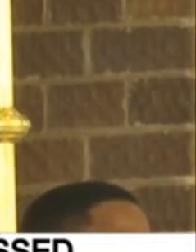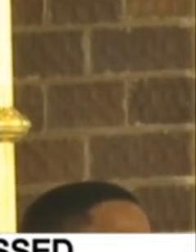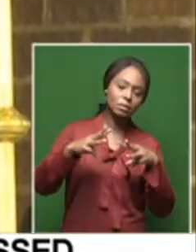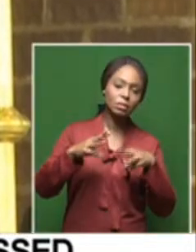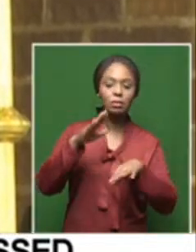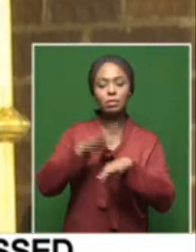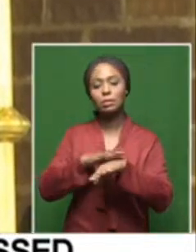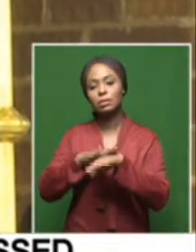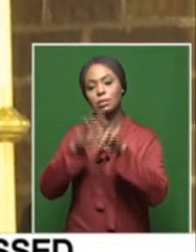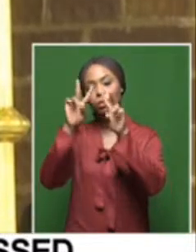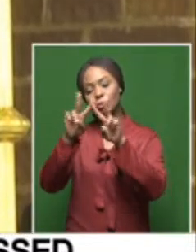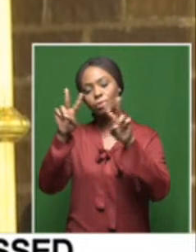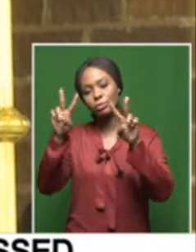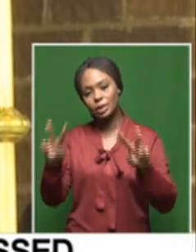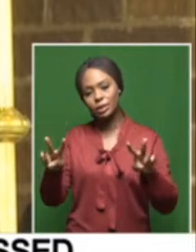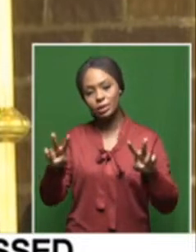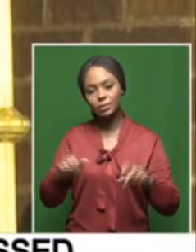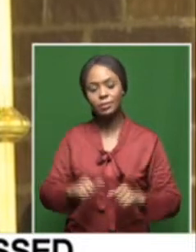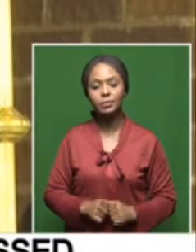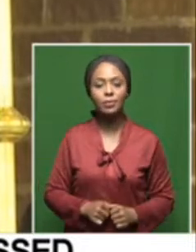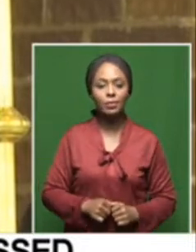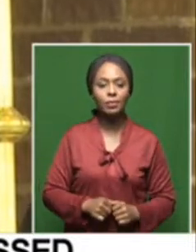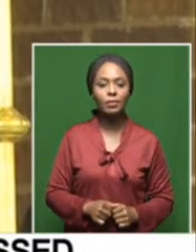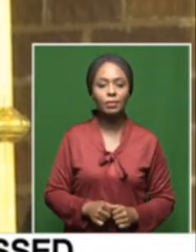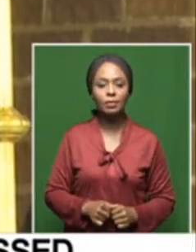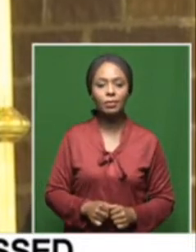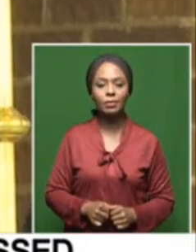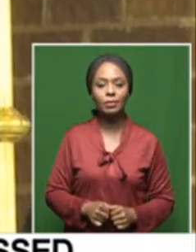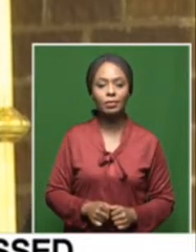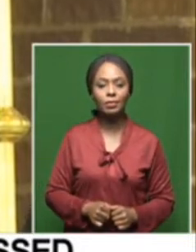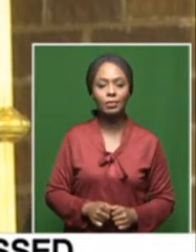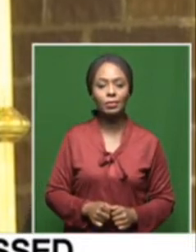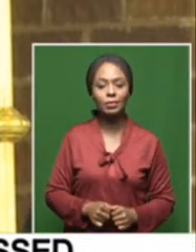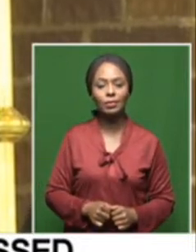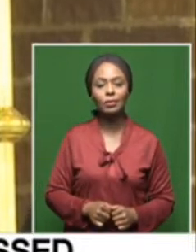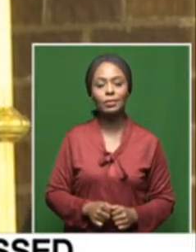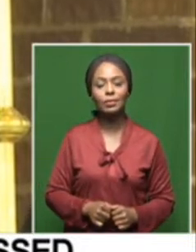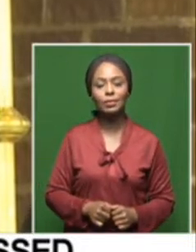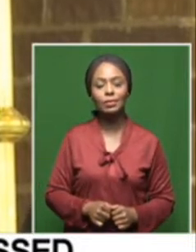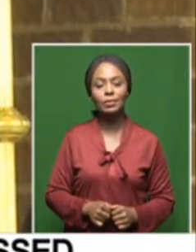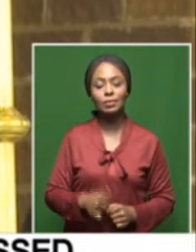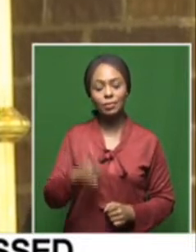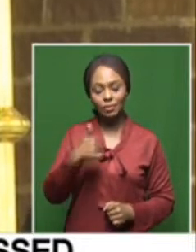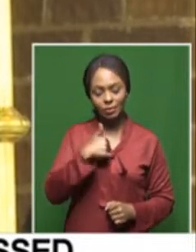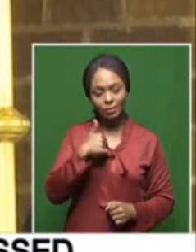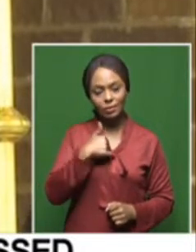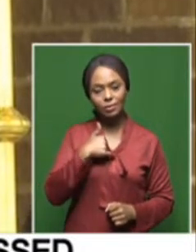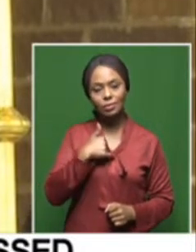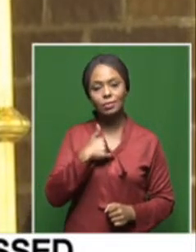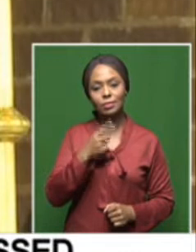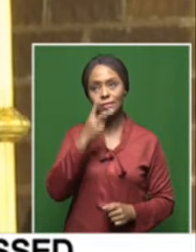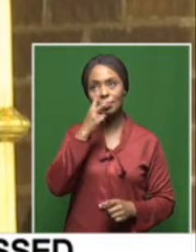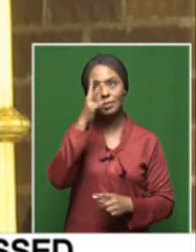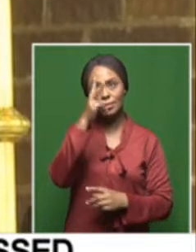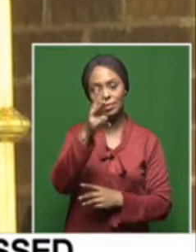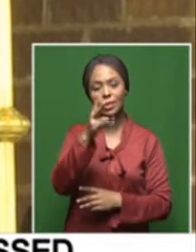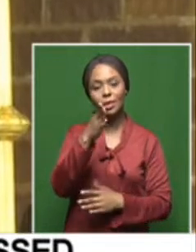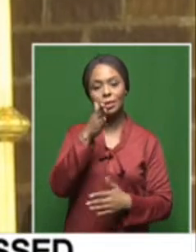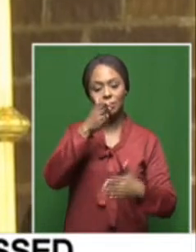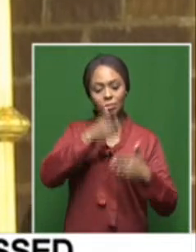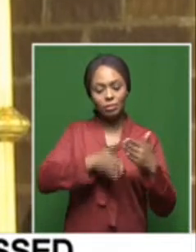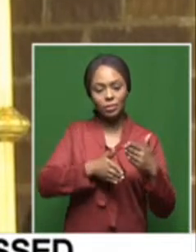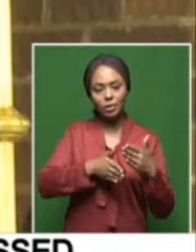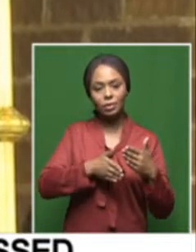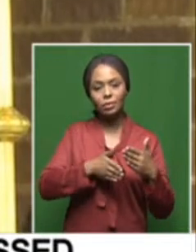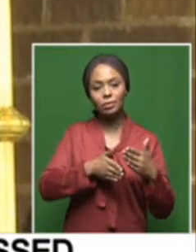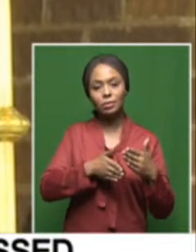peace. What do workers gain from their toil? I have seen the burden God has laid on the human